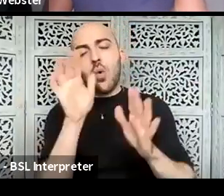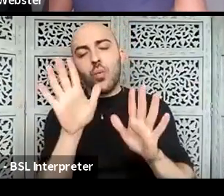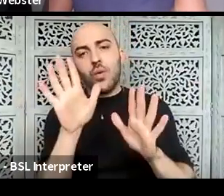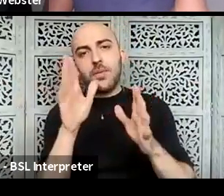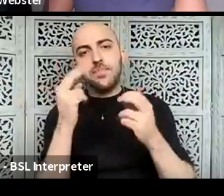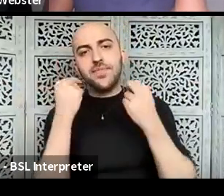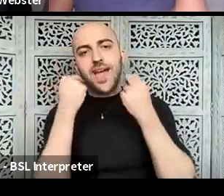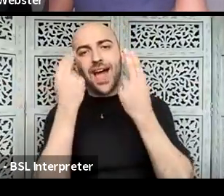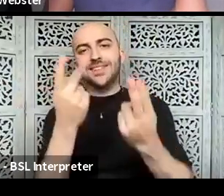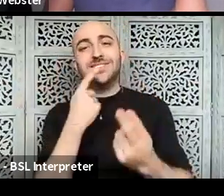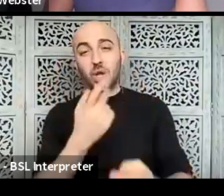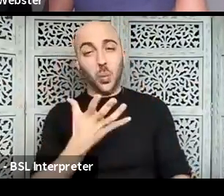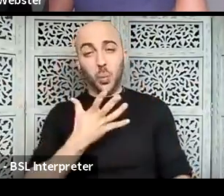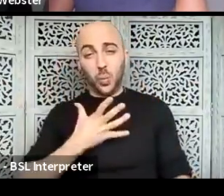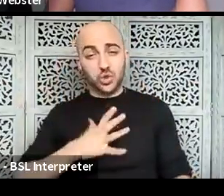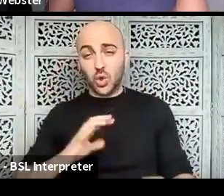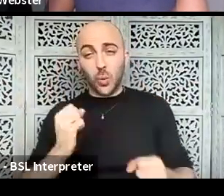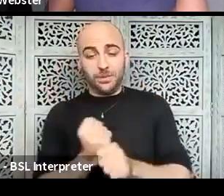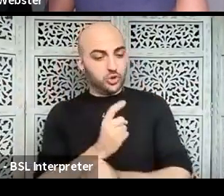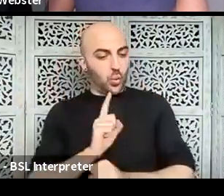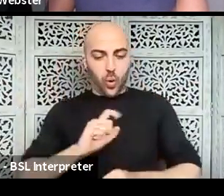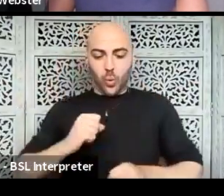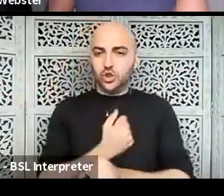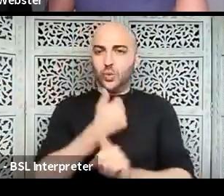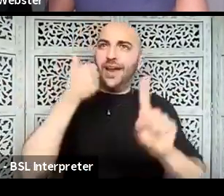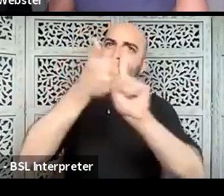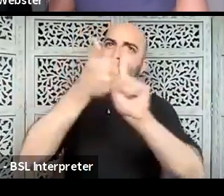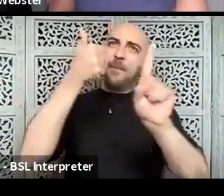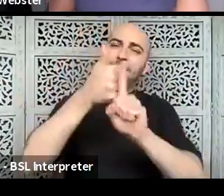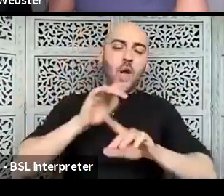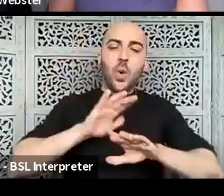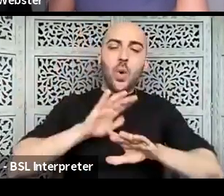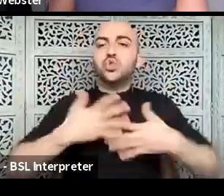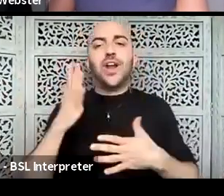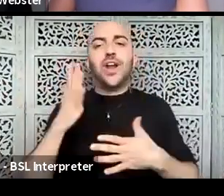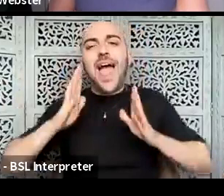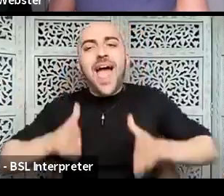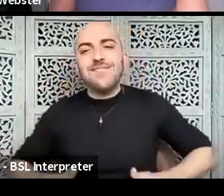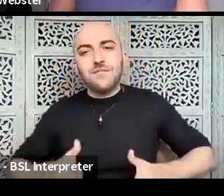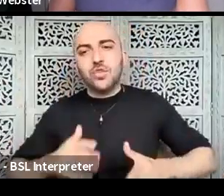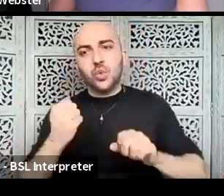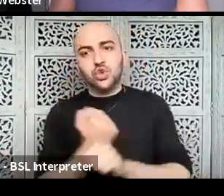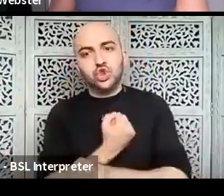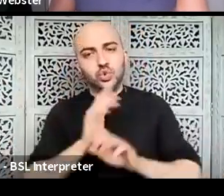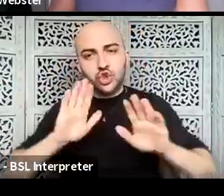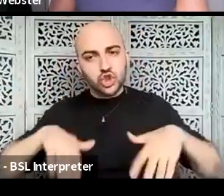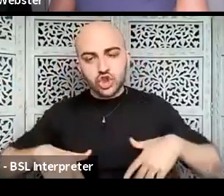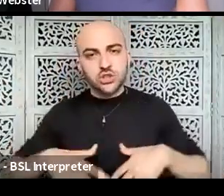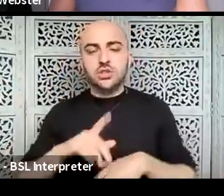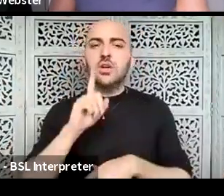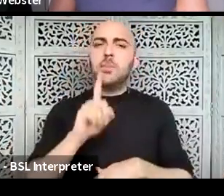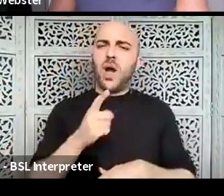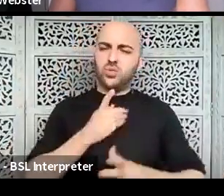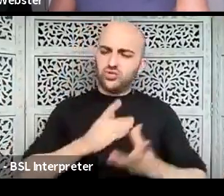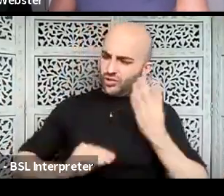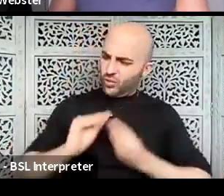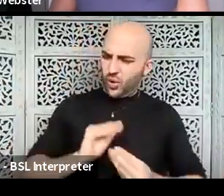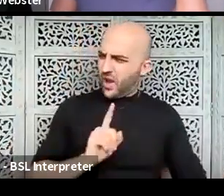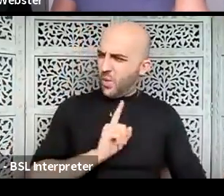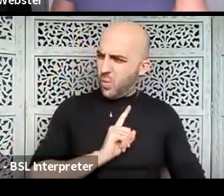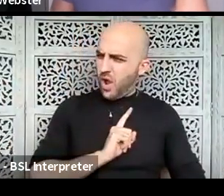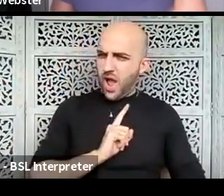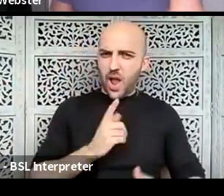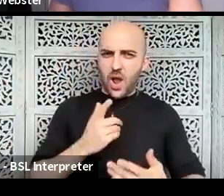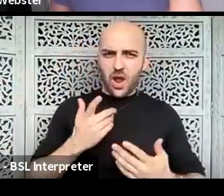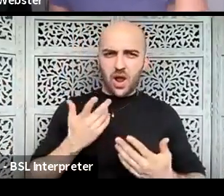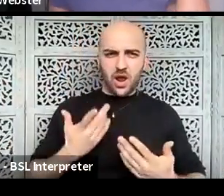want to be doing what we're doing in terms of the campaigning. We shouldn't have to be doing it. And I was trying to work out why we are where we are. And I think